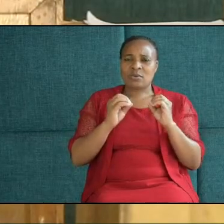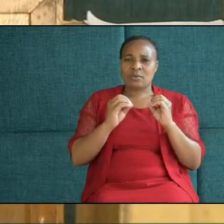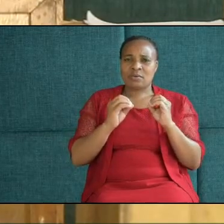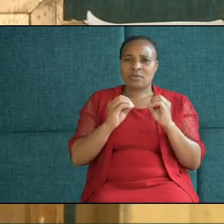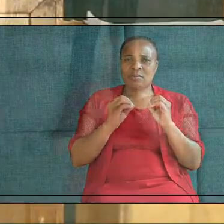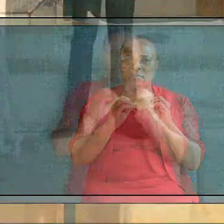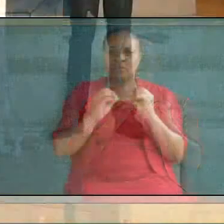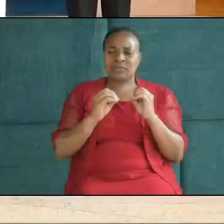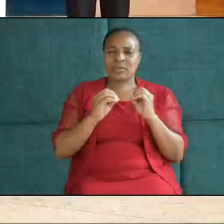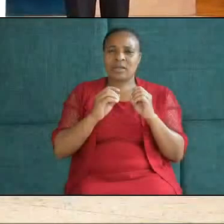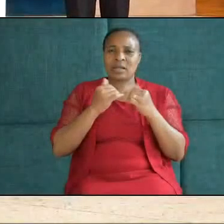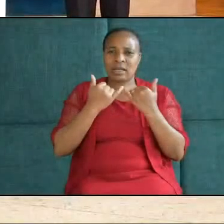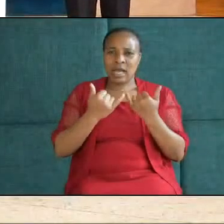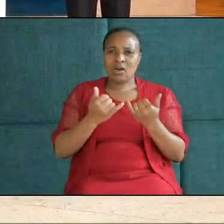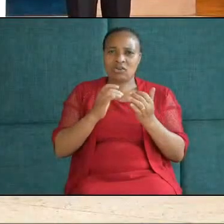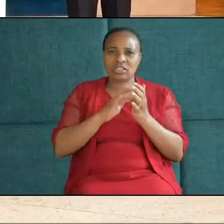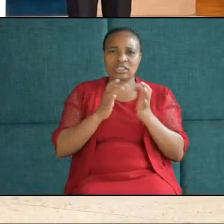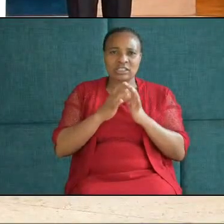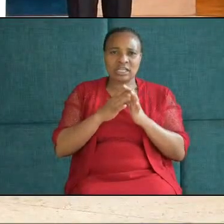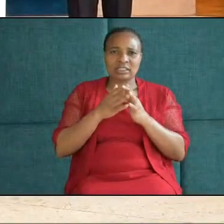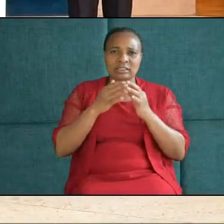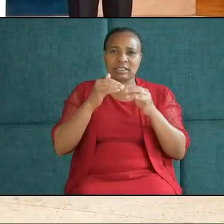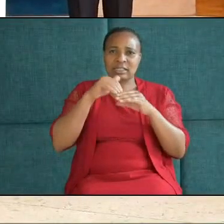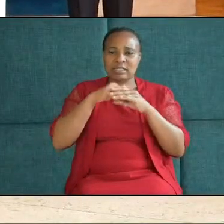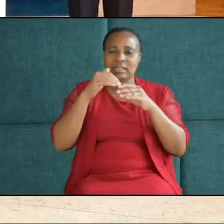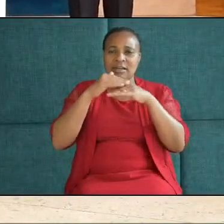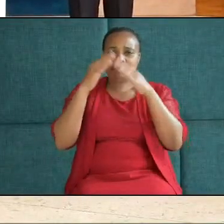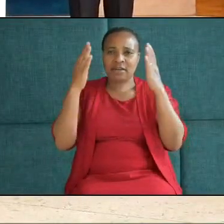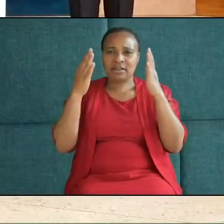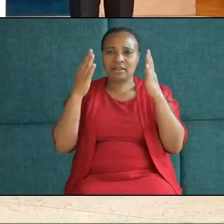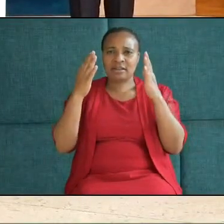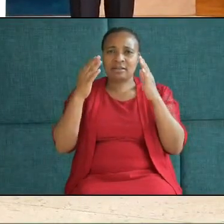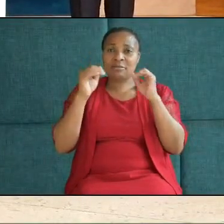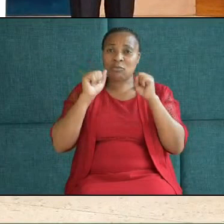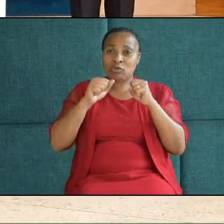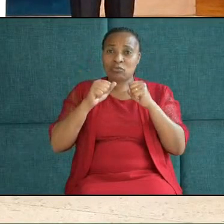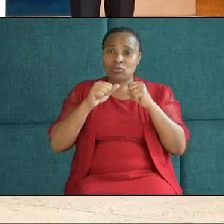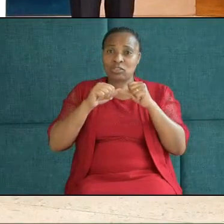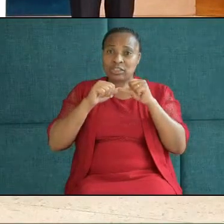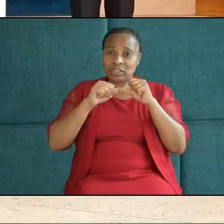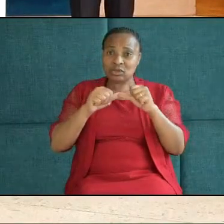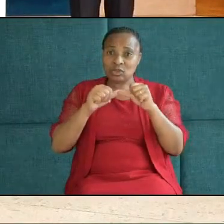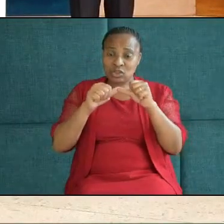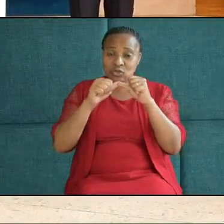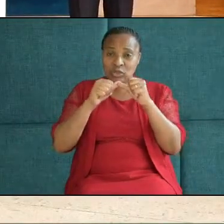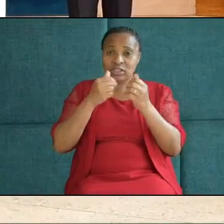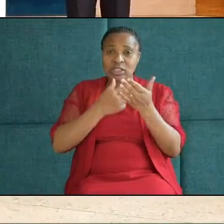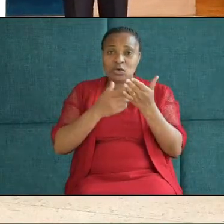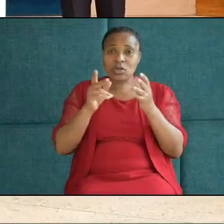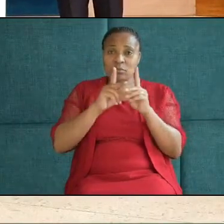Guys, now that Jesus is still in heaven, is he still in the holy place?